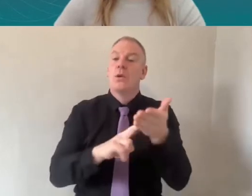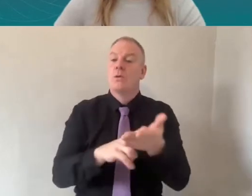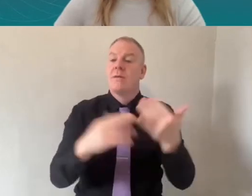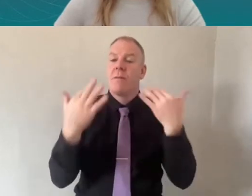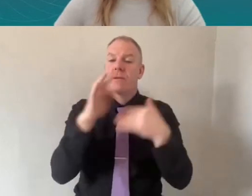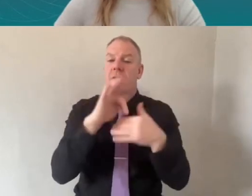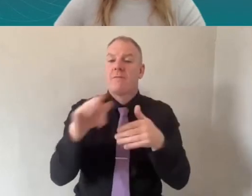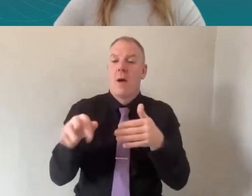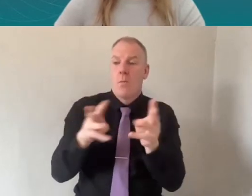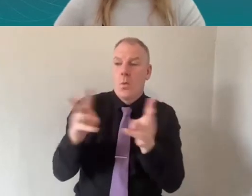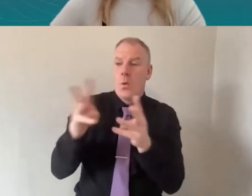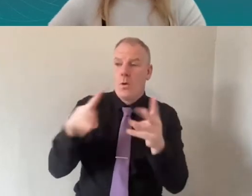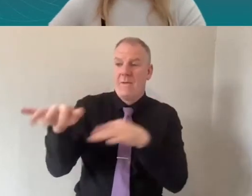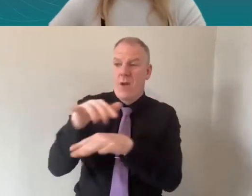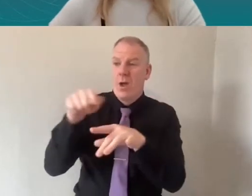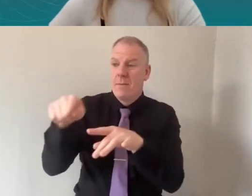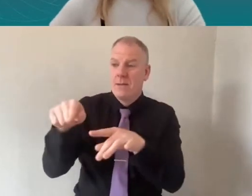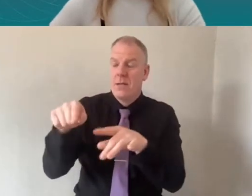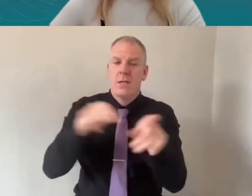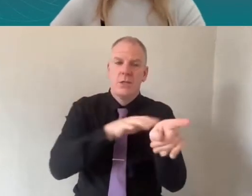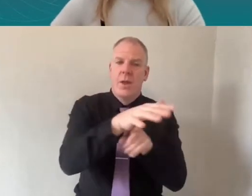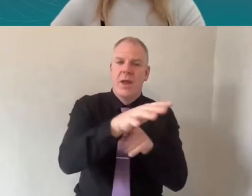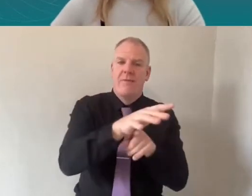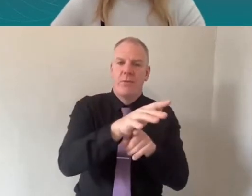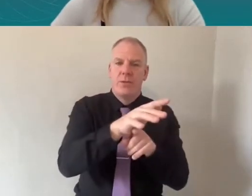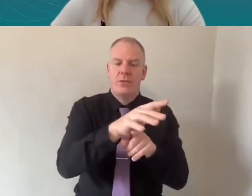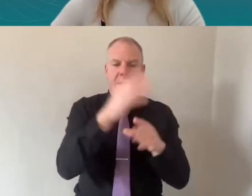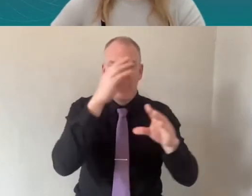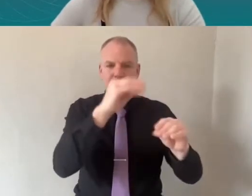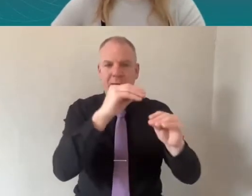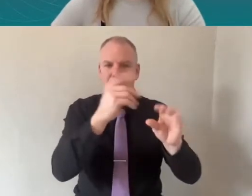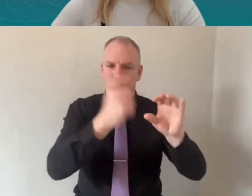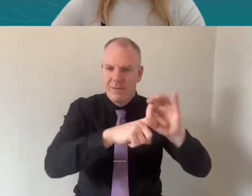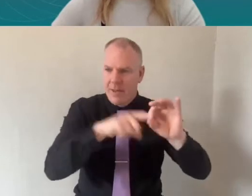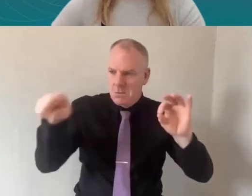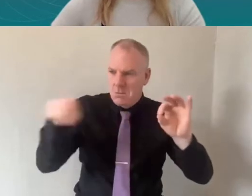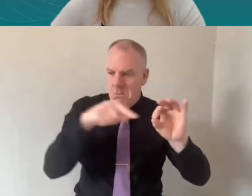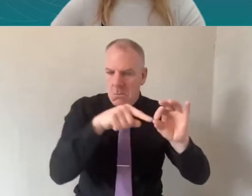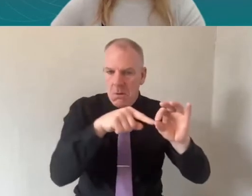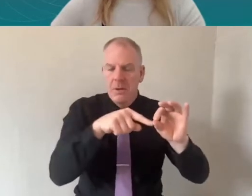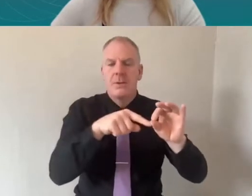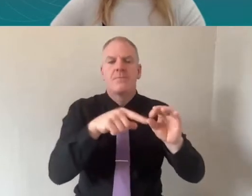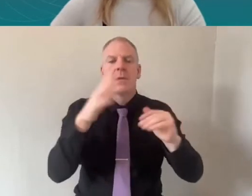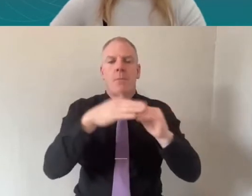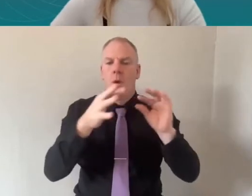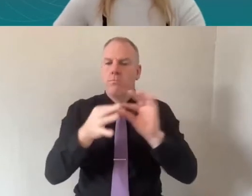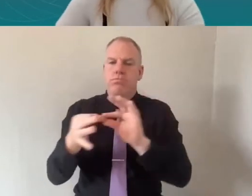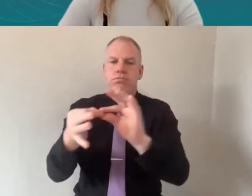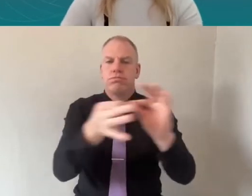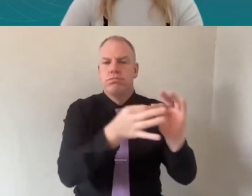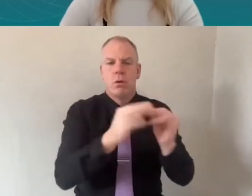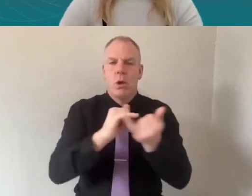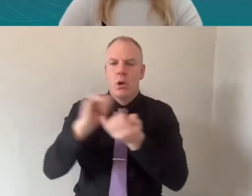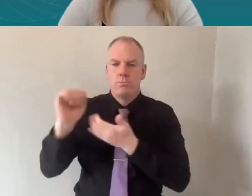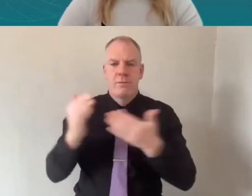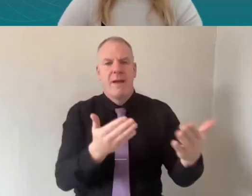labour market to inform the design of educational qualifications, greater connectivity between suppliers of qualifications and